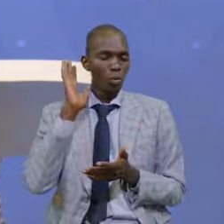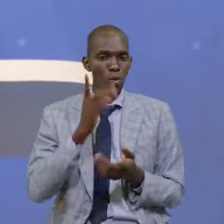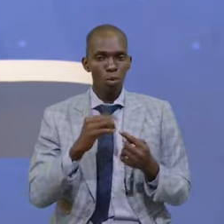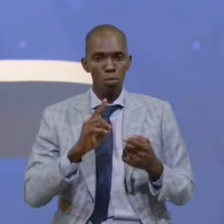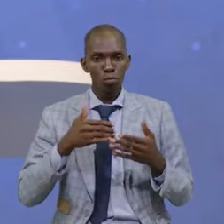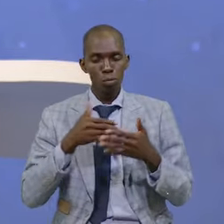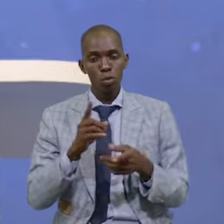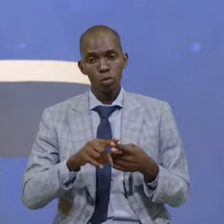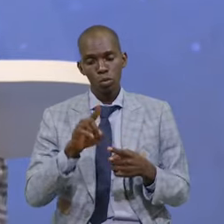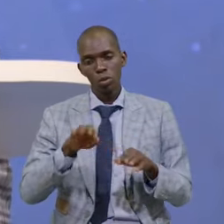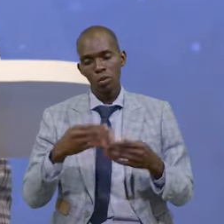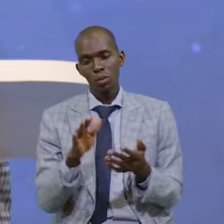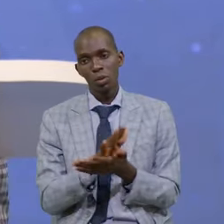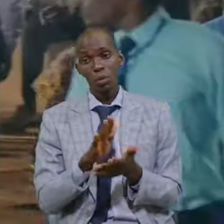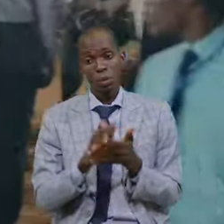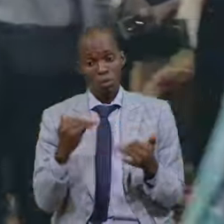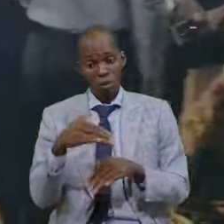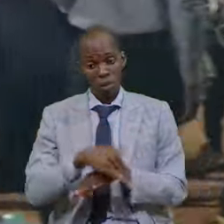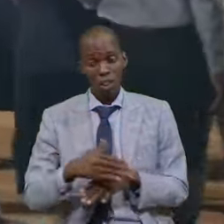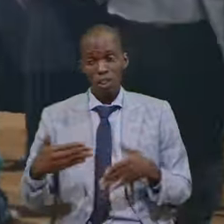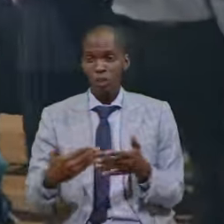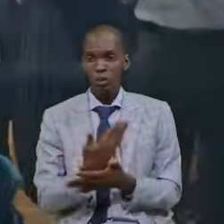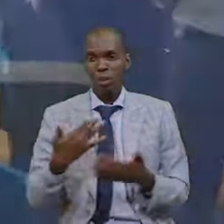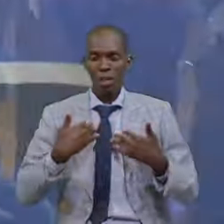new beginning has started in your life.